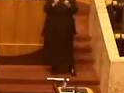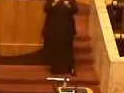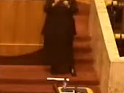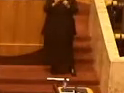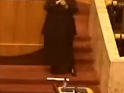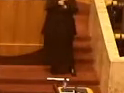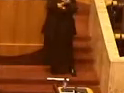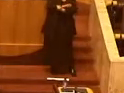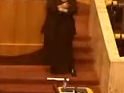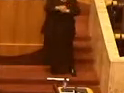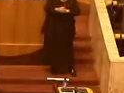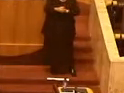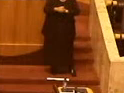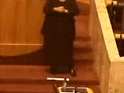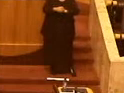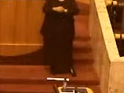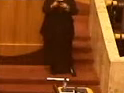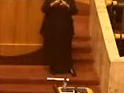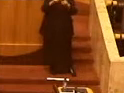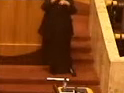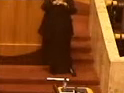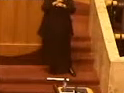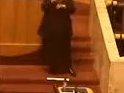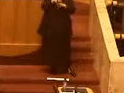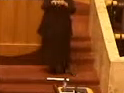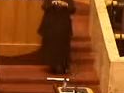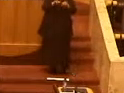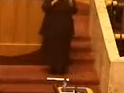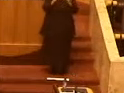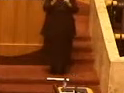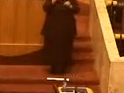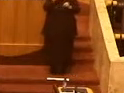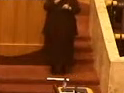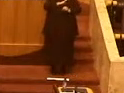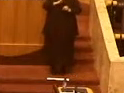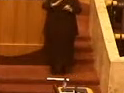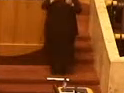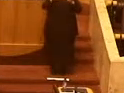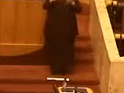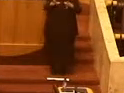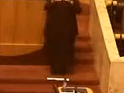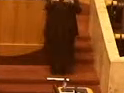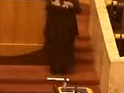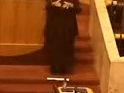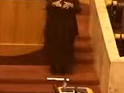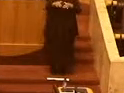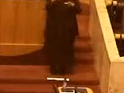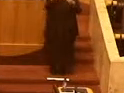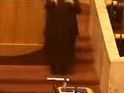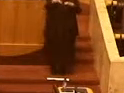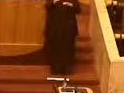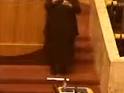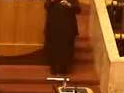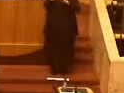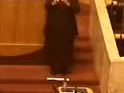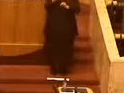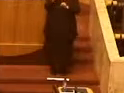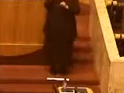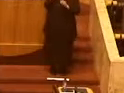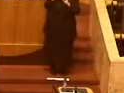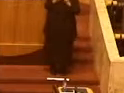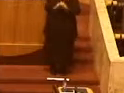agency, even though the entity will be managed by a board of directors, its activities will be monitored by the